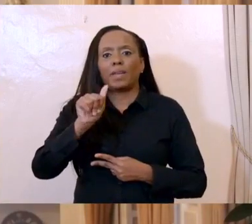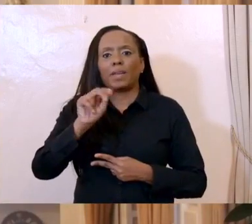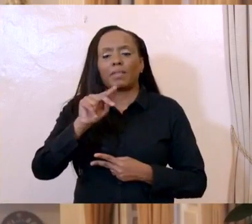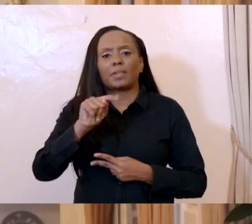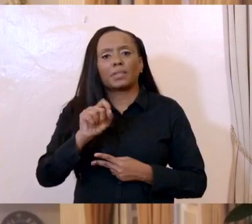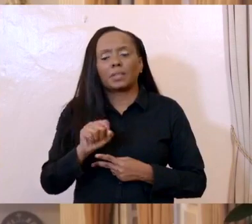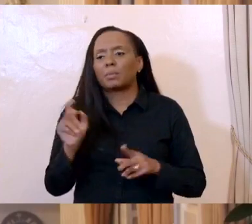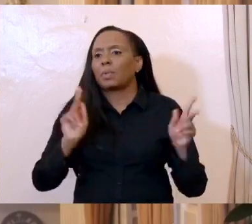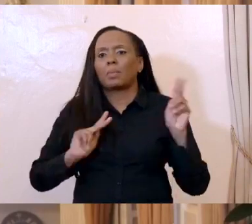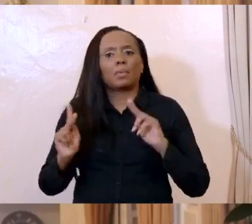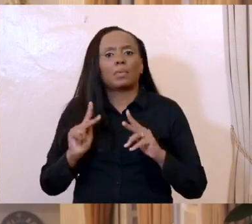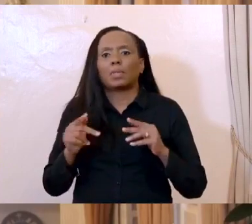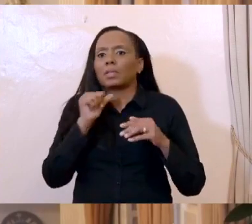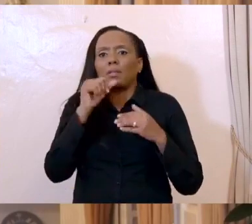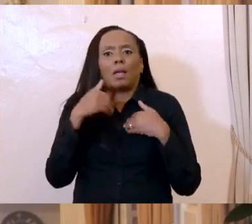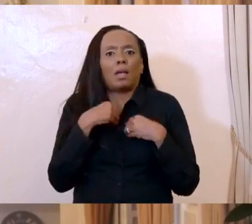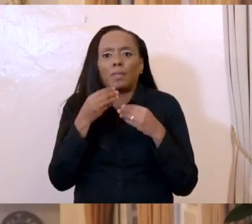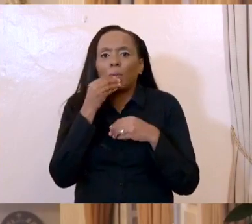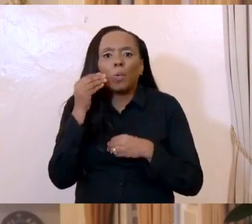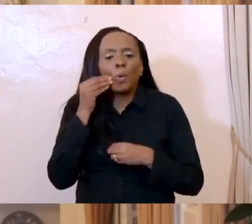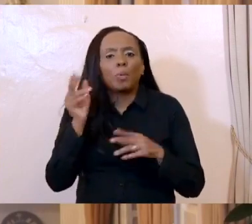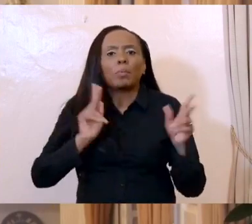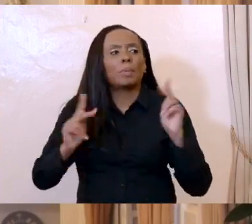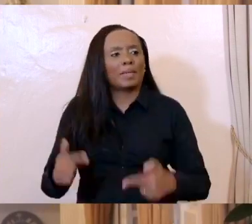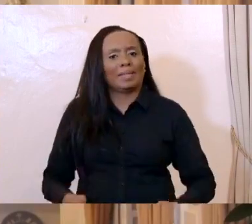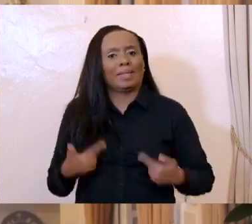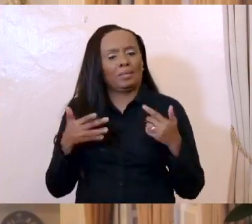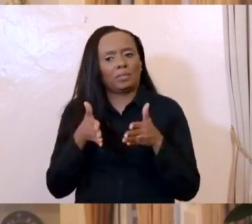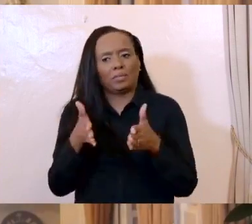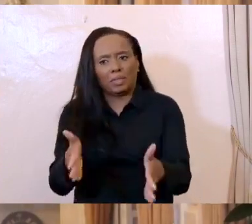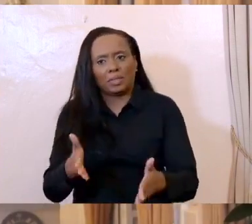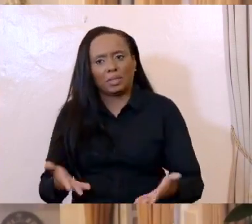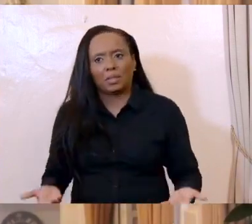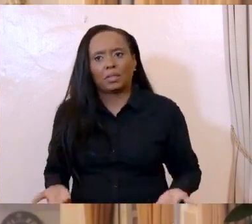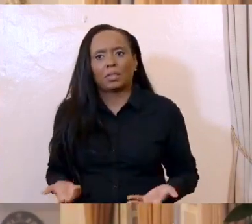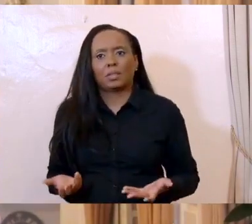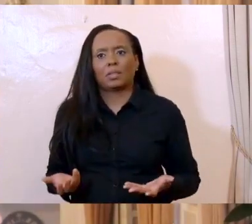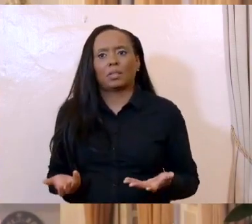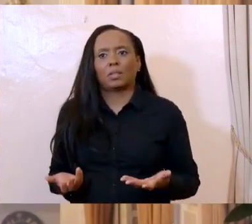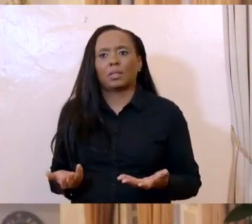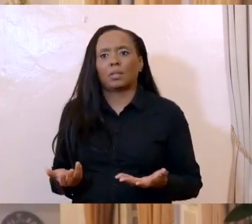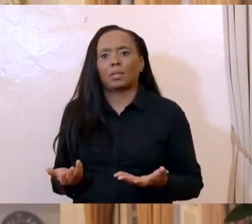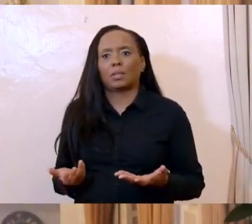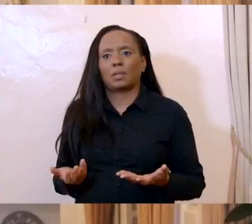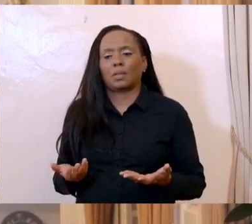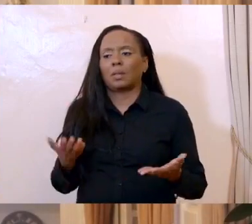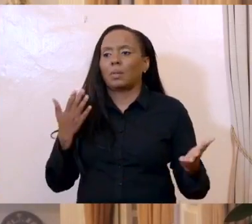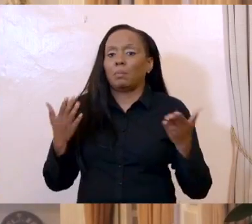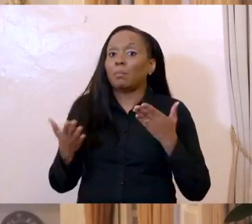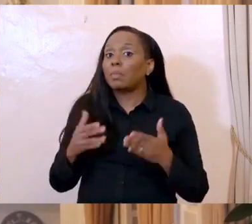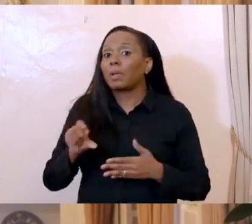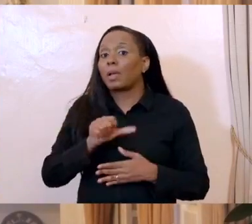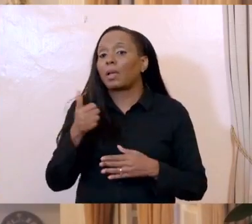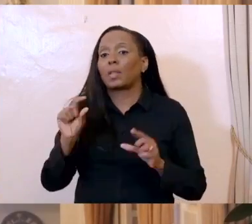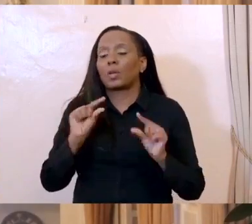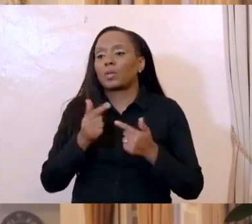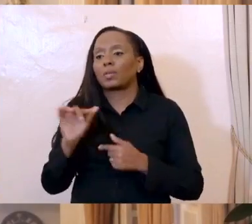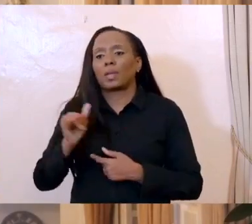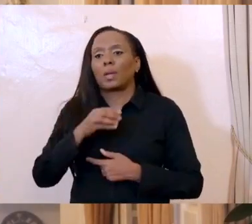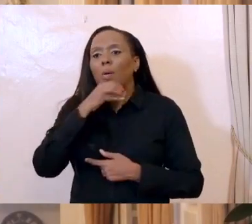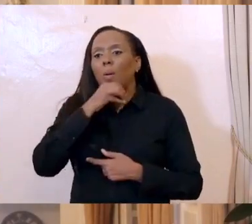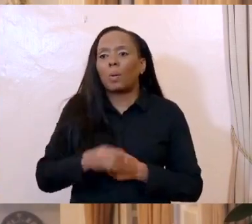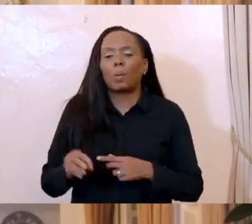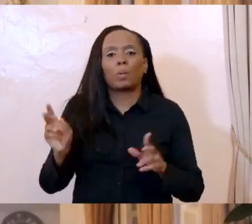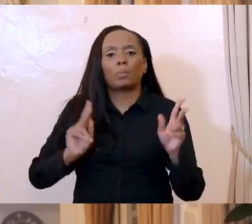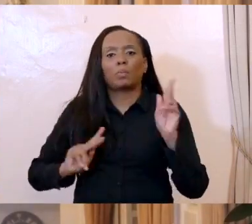all I'm saying is that there's no special thing to any group except vulnerable groups, for example, like the elderly